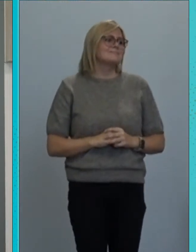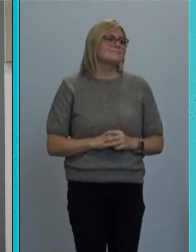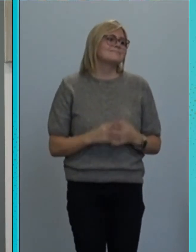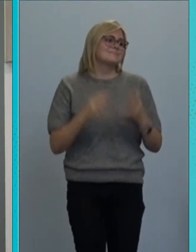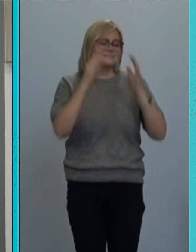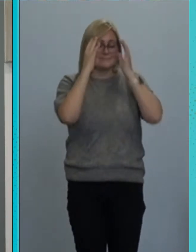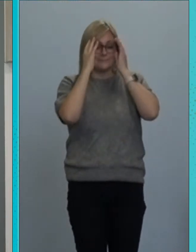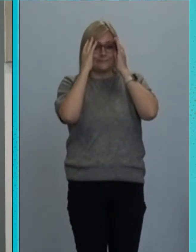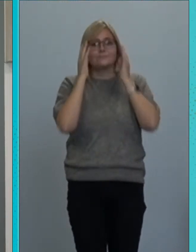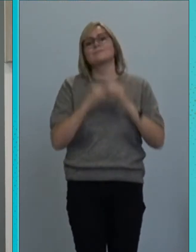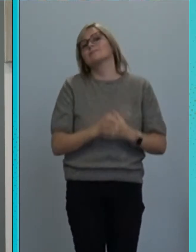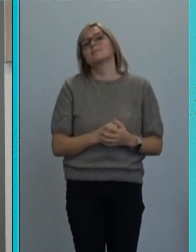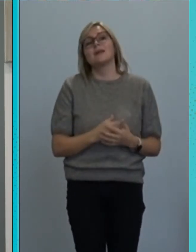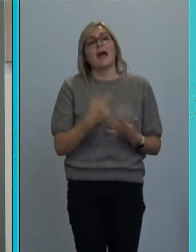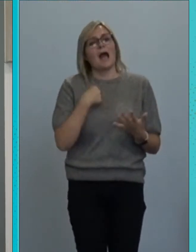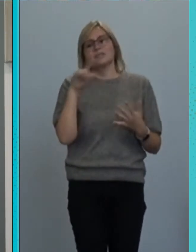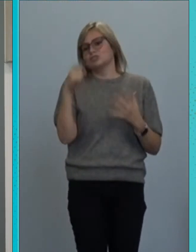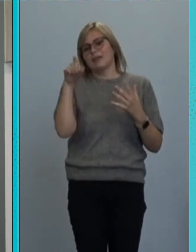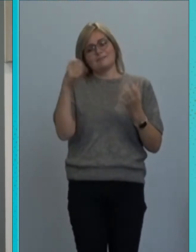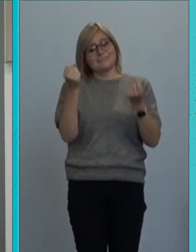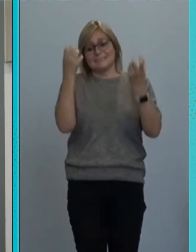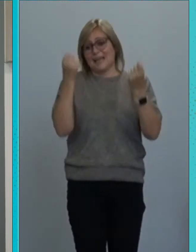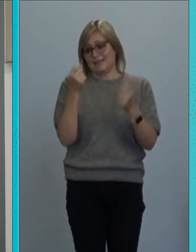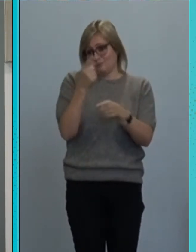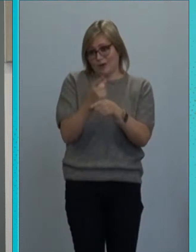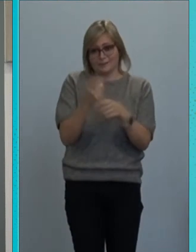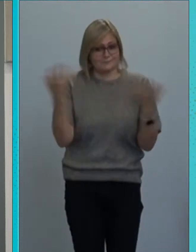just as long as I signed it correctly.